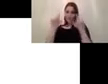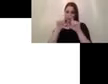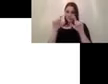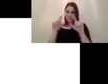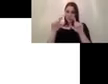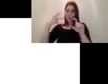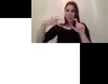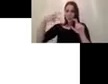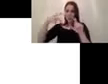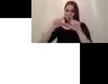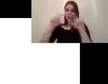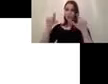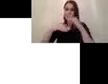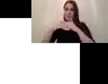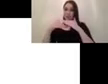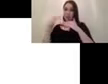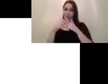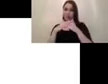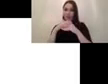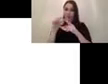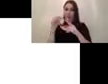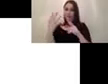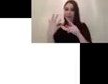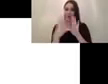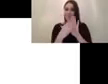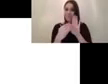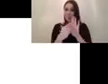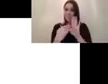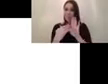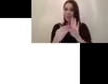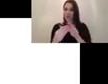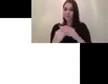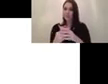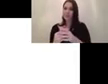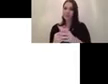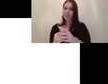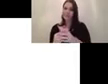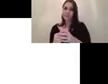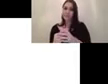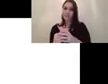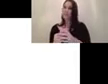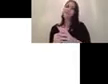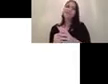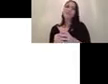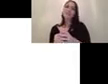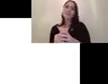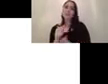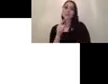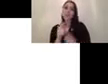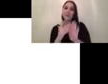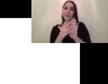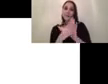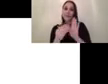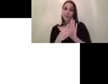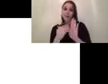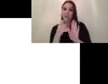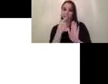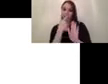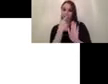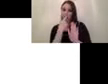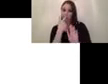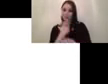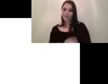stack, and then you get a P5 model basically. And then this model, you train with P7 and just get rid of the